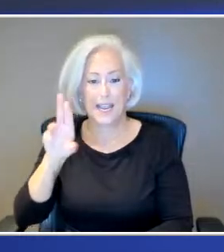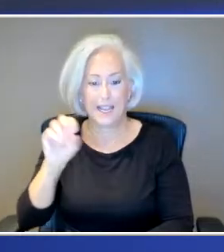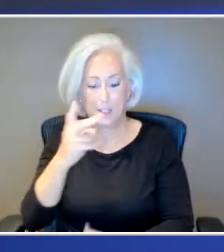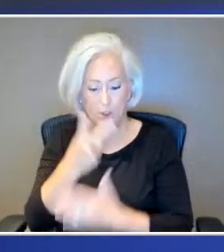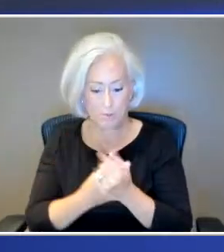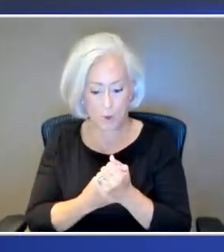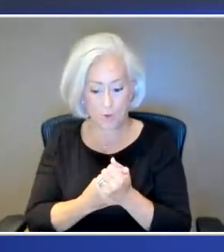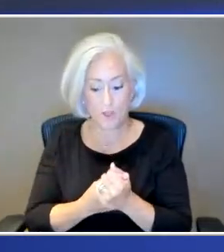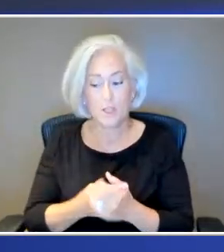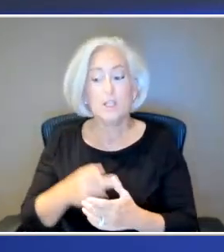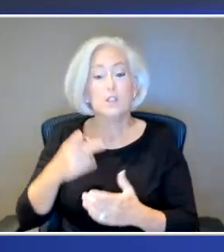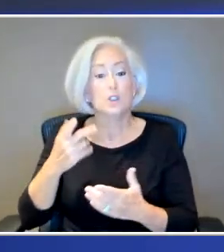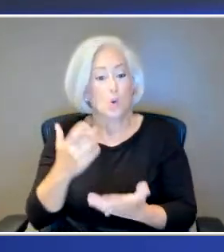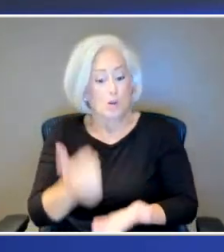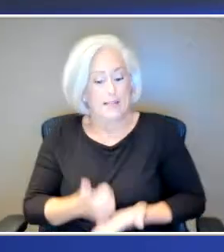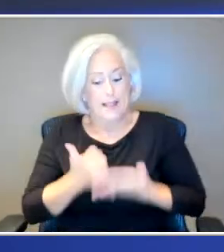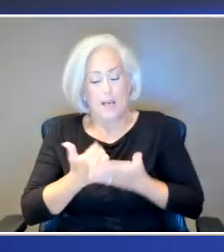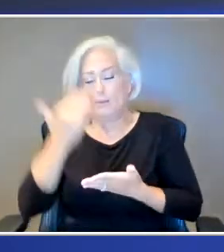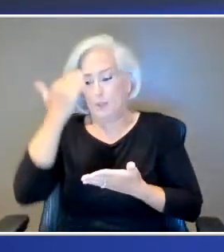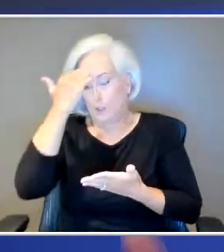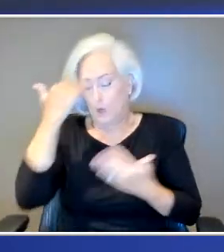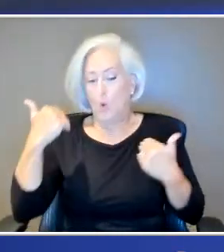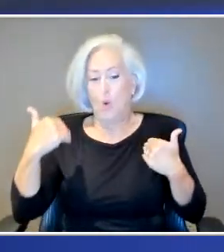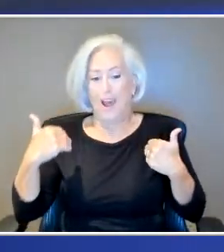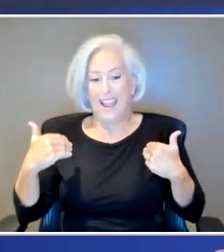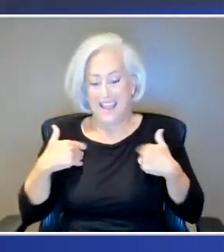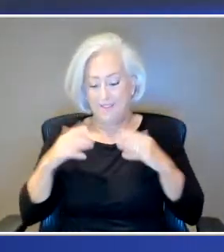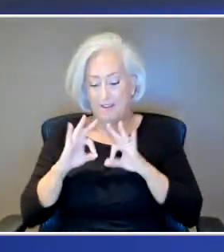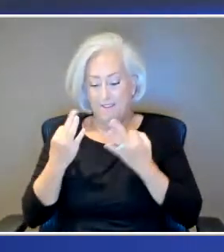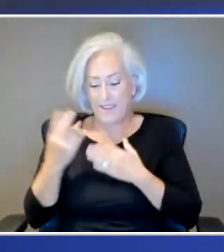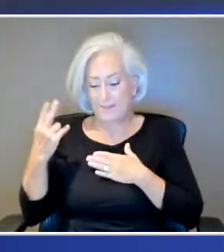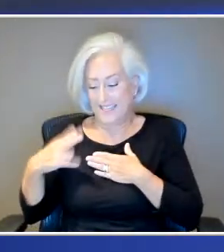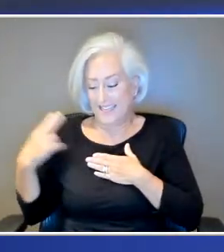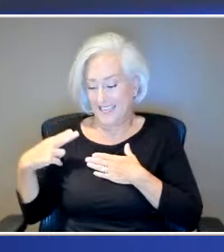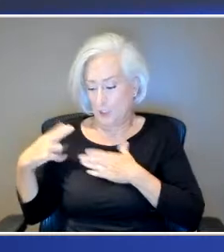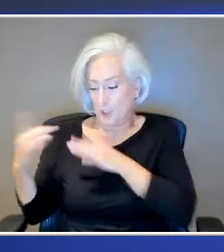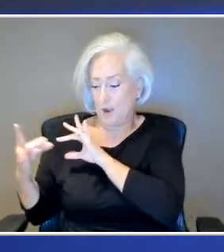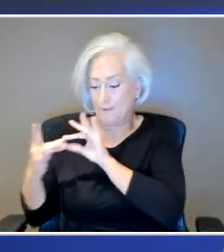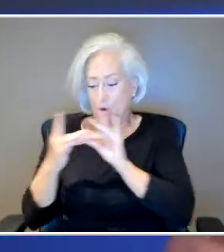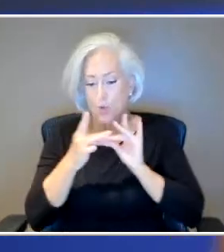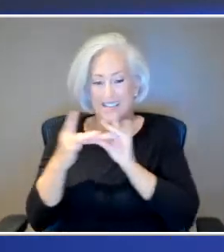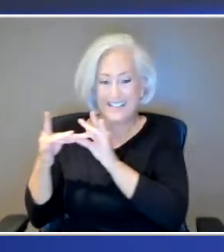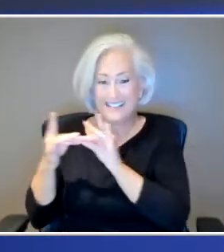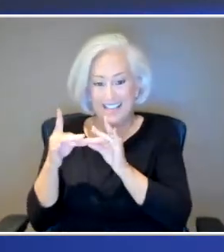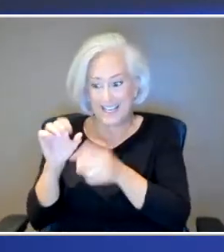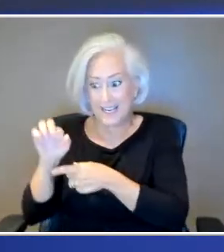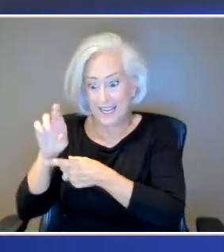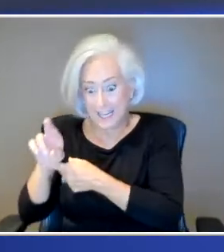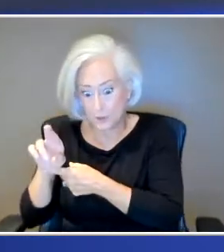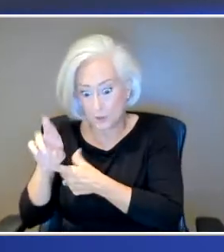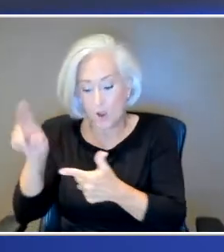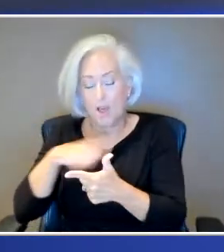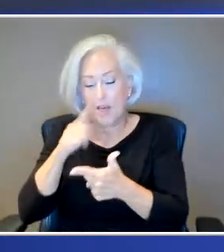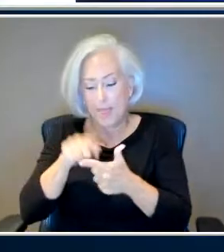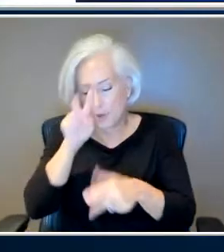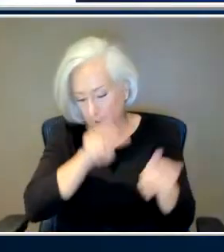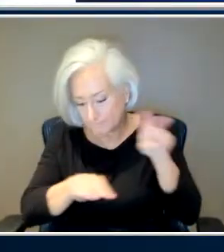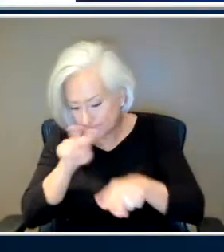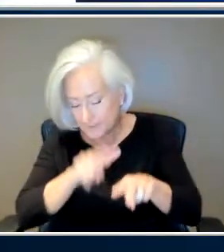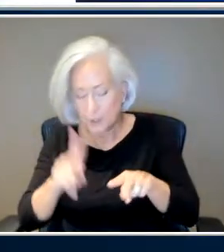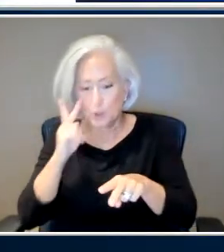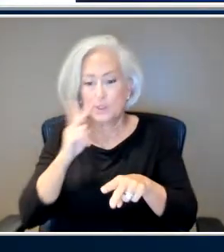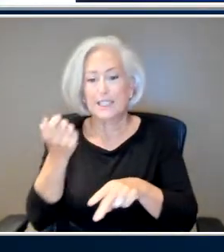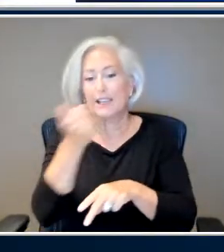family history of related cancers? And then we go and search to see if we can find a mutation that fits the story. Okay, so on that